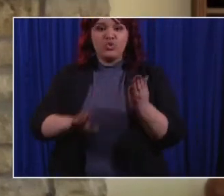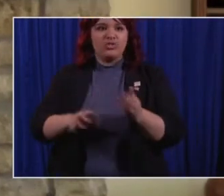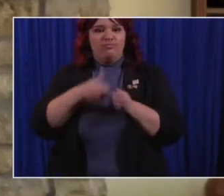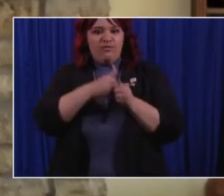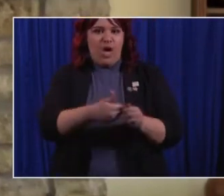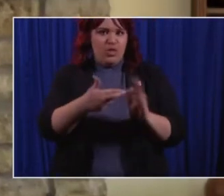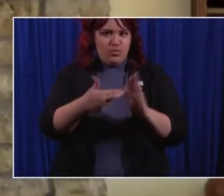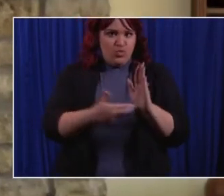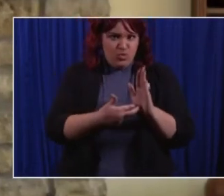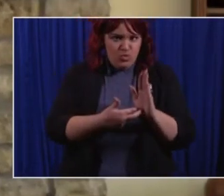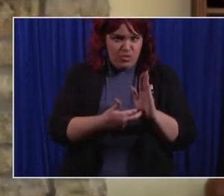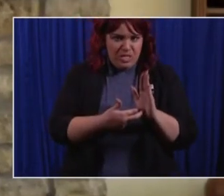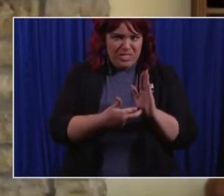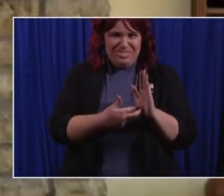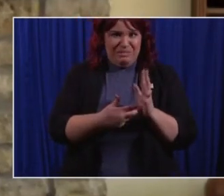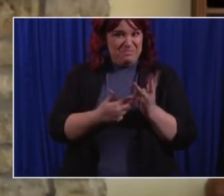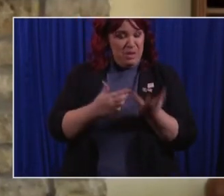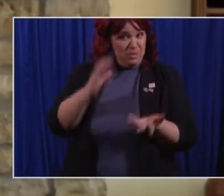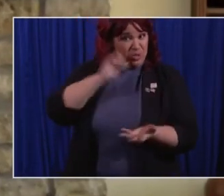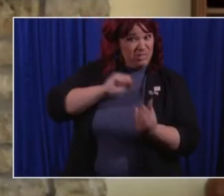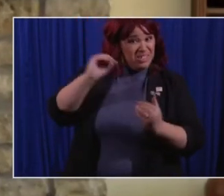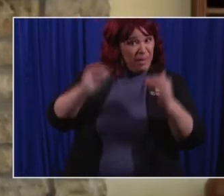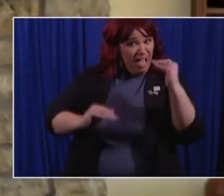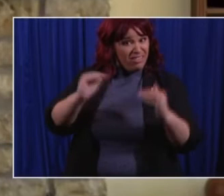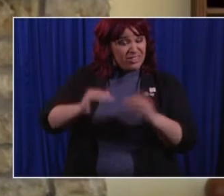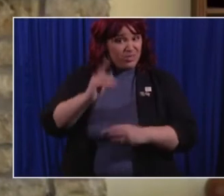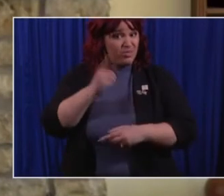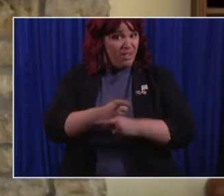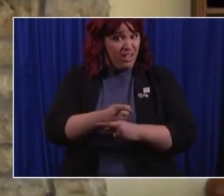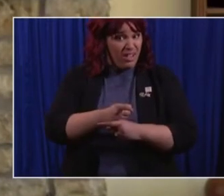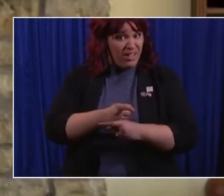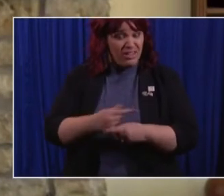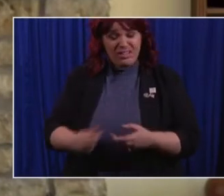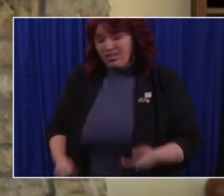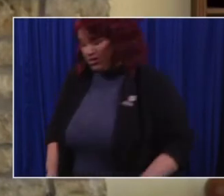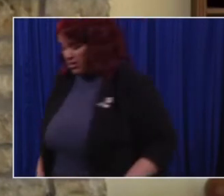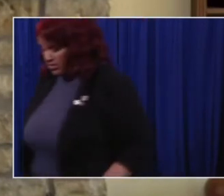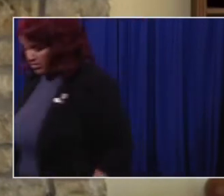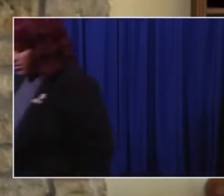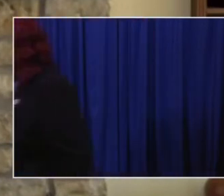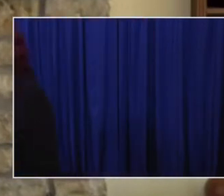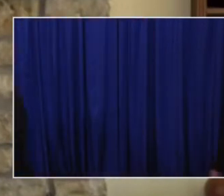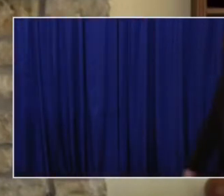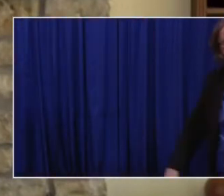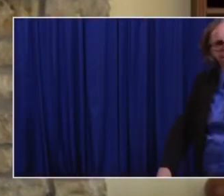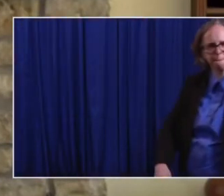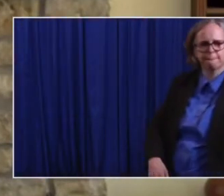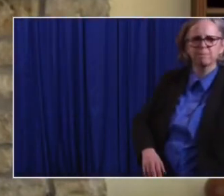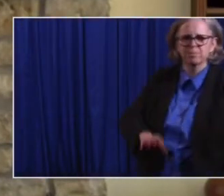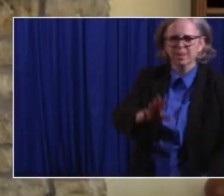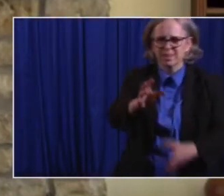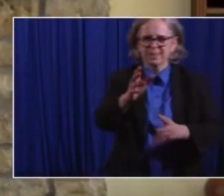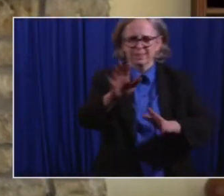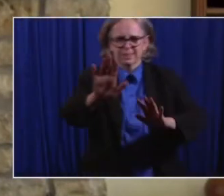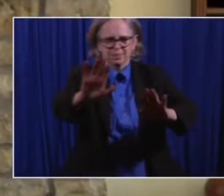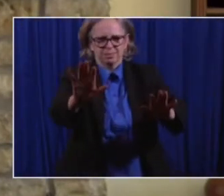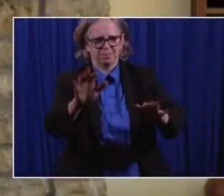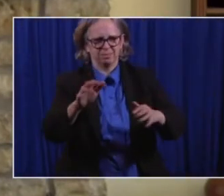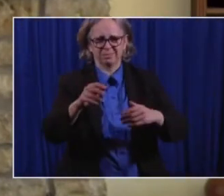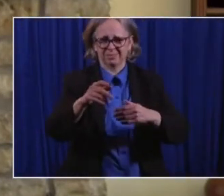Well, what we have, first of all, we have seen schools, principals,